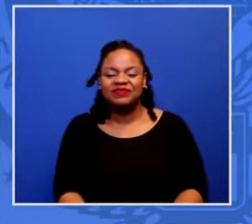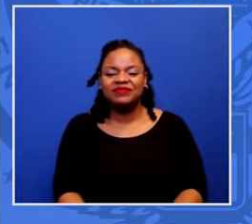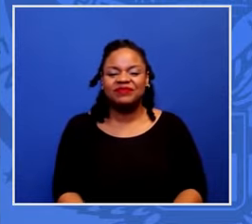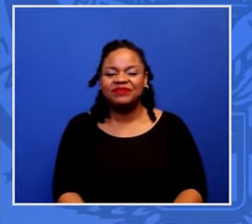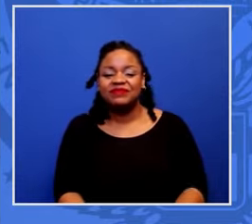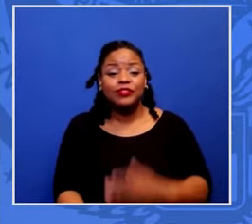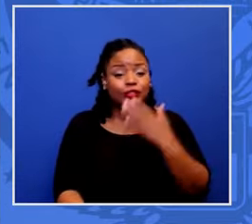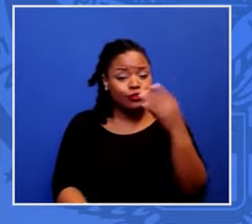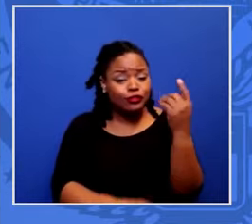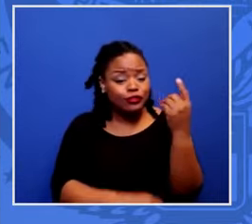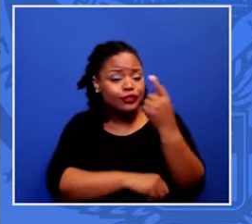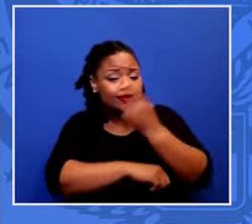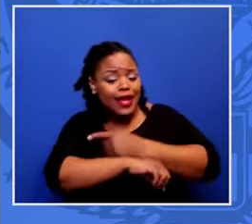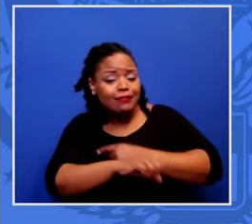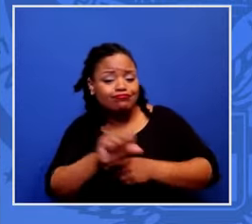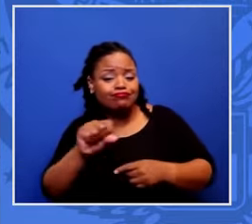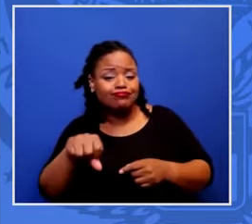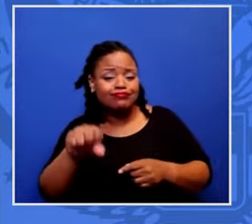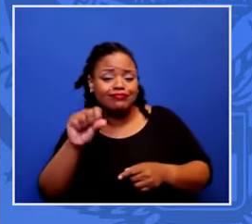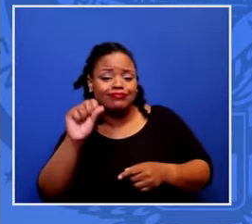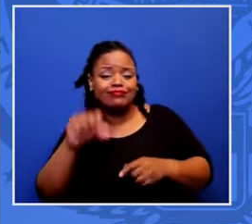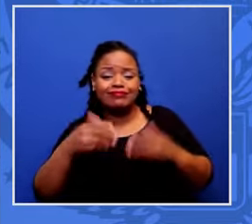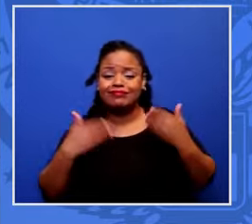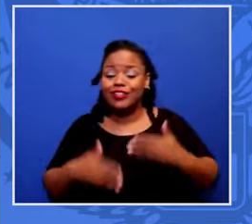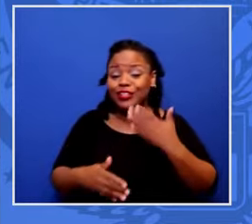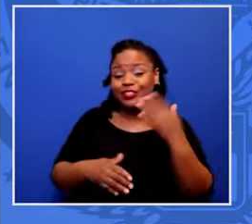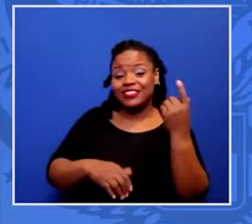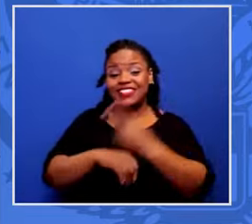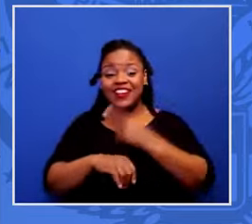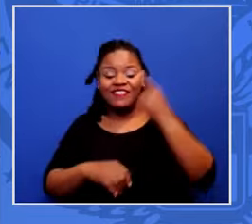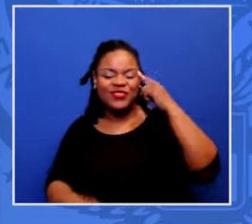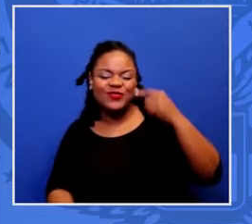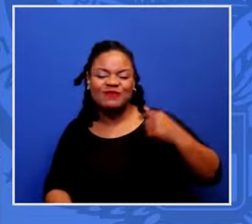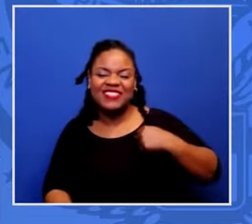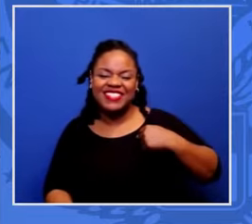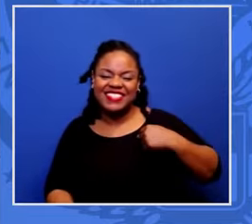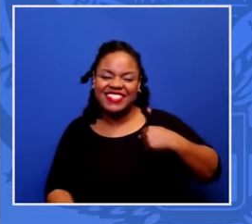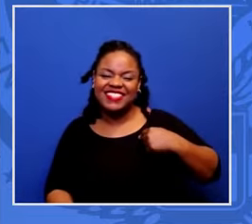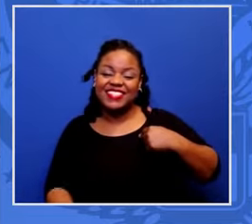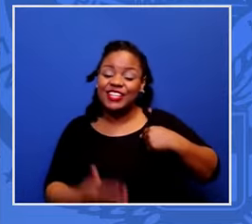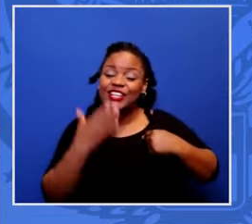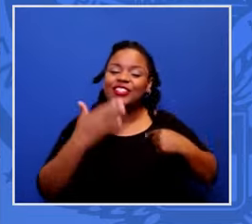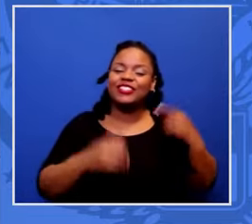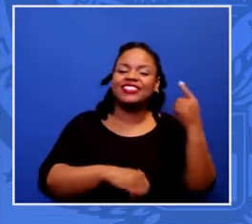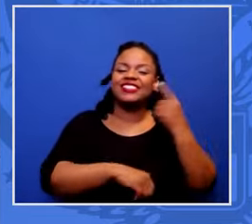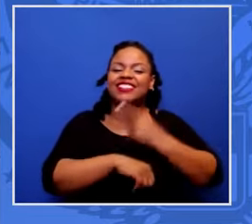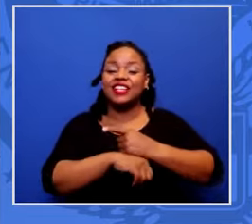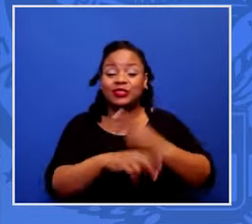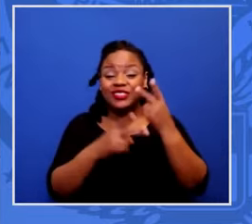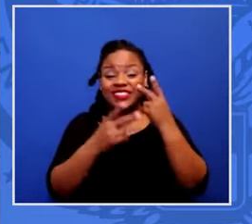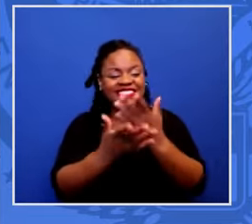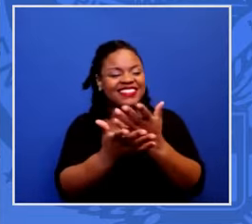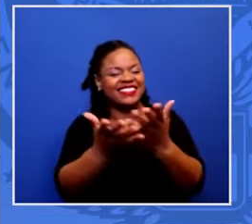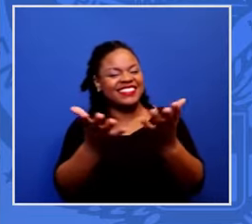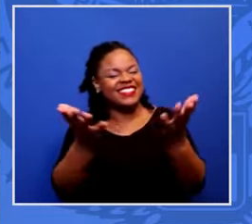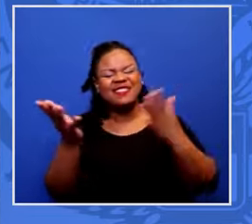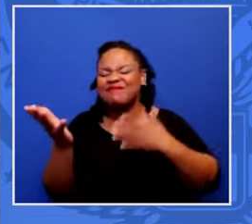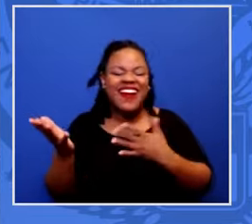A good day for me, a good day to see my favorite colors,